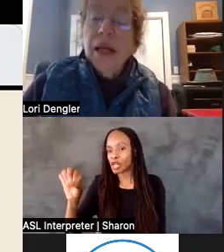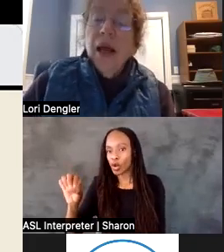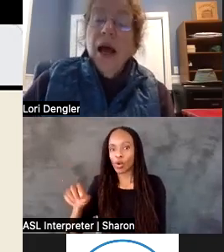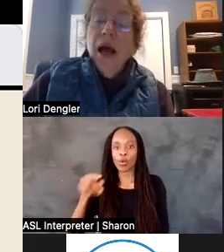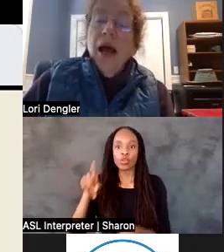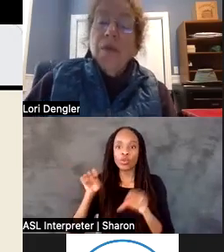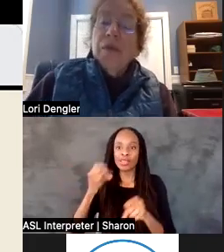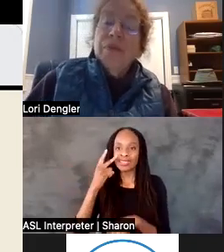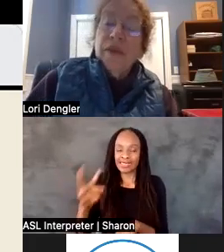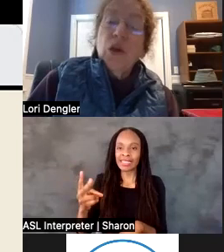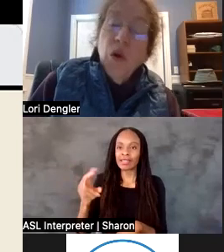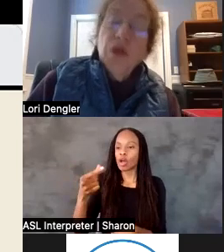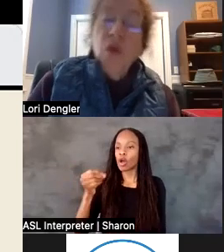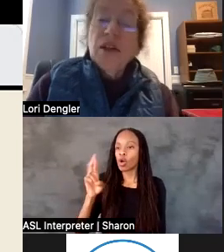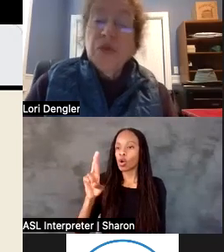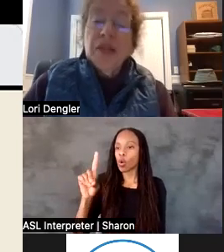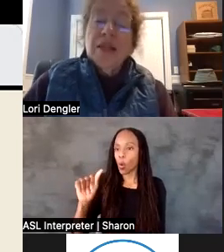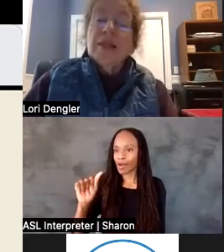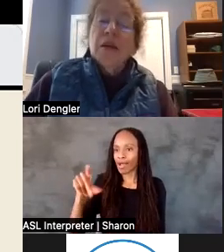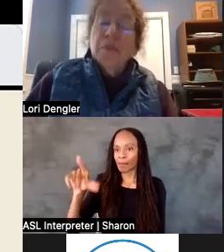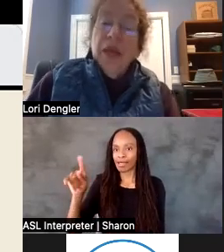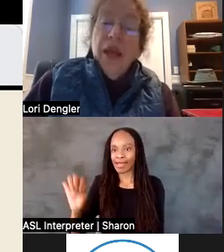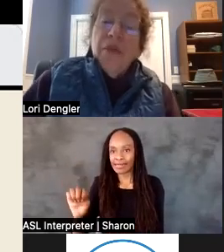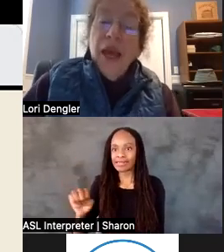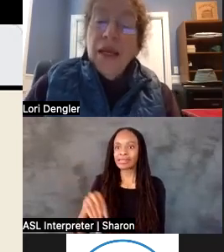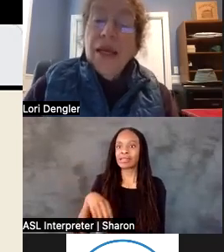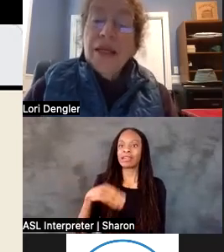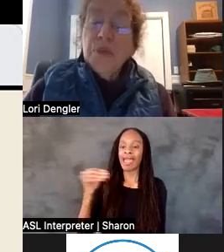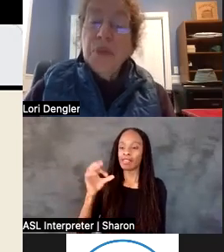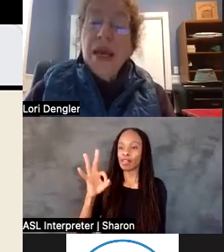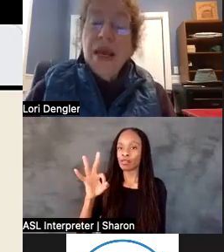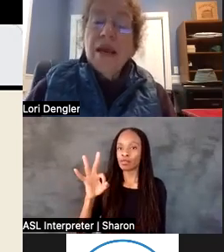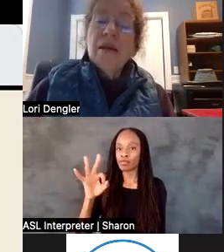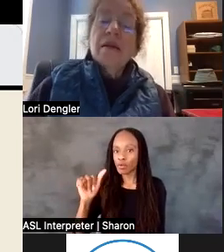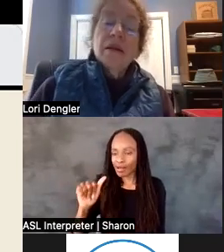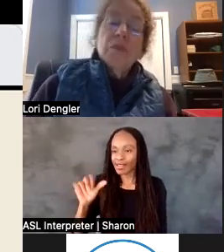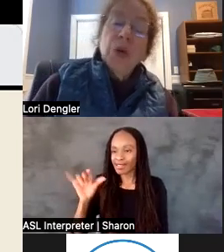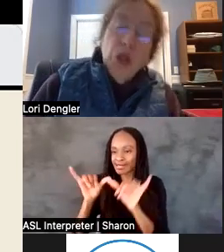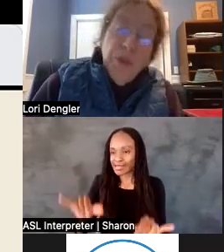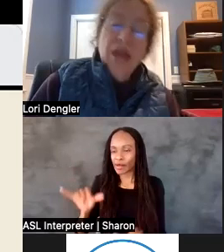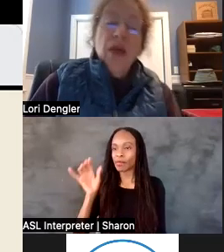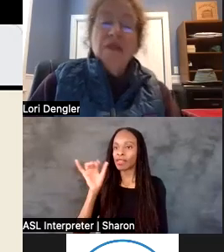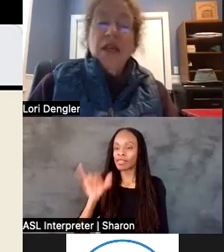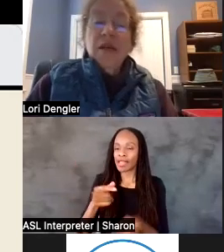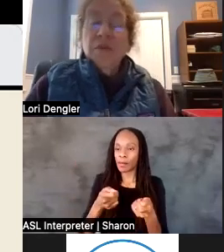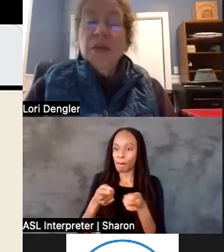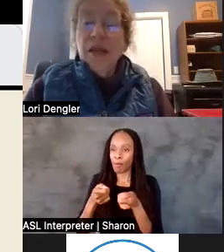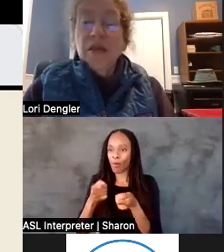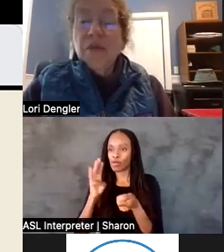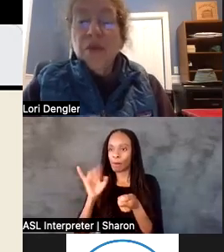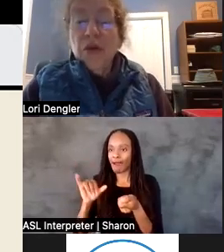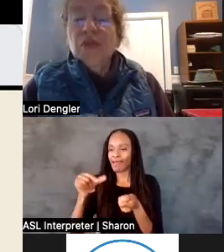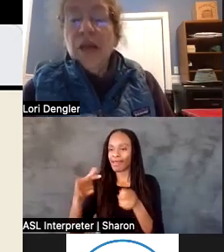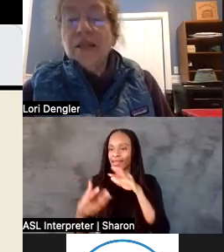plate, the Gorda-Juan de Fuca system that is being pulled by gravity